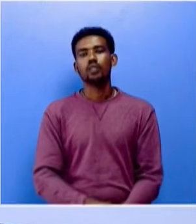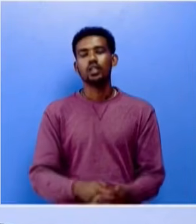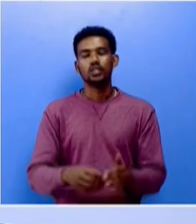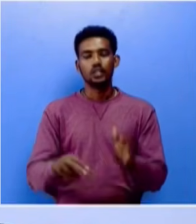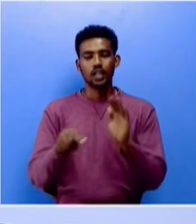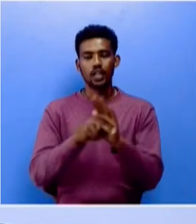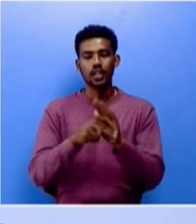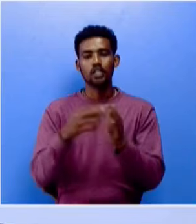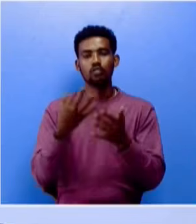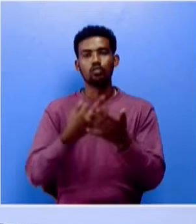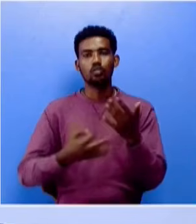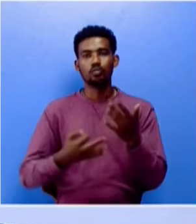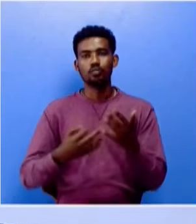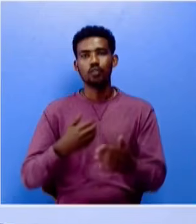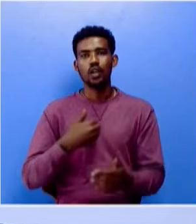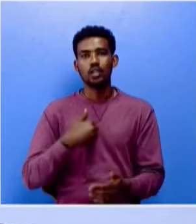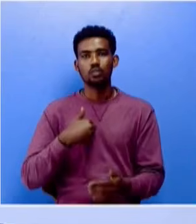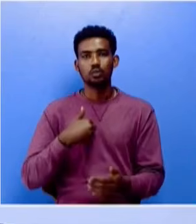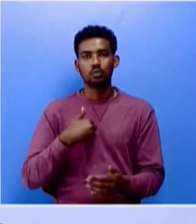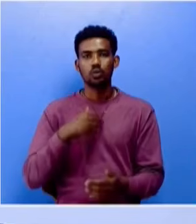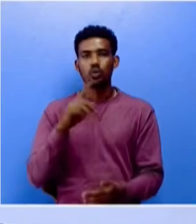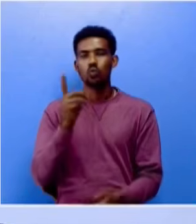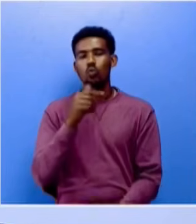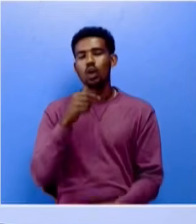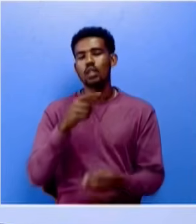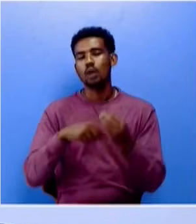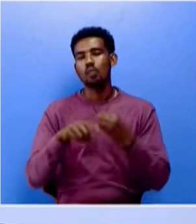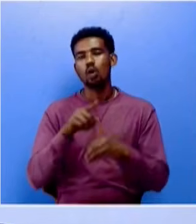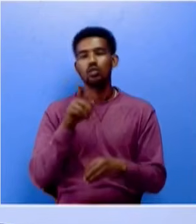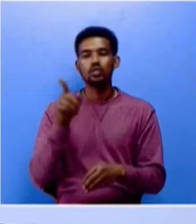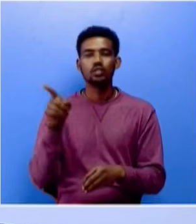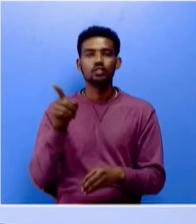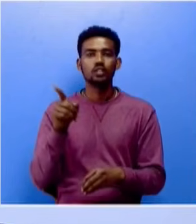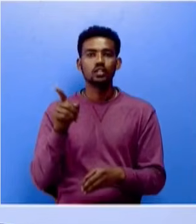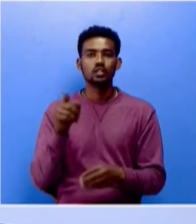form. Has been said. What about if it is